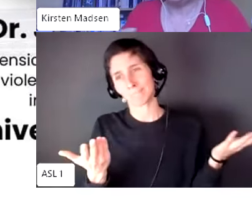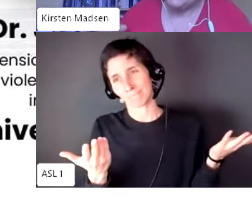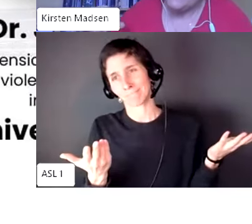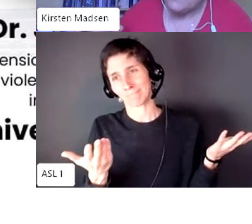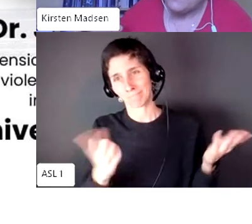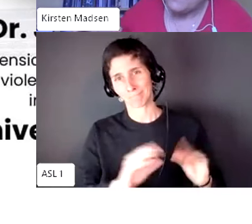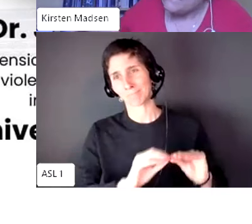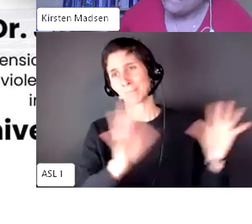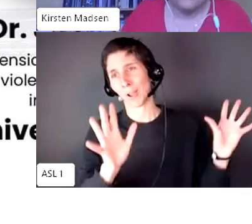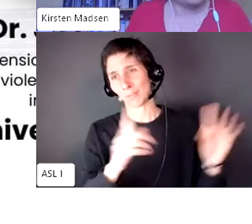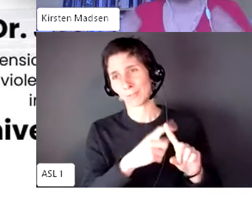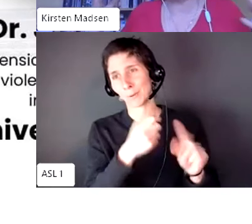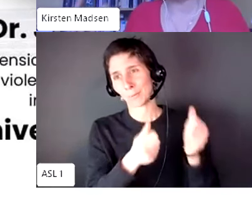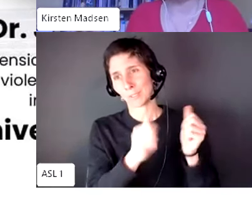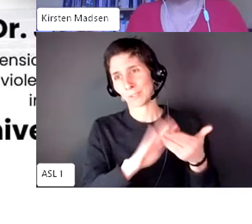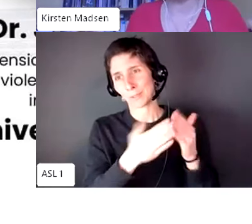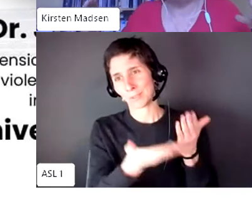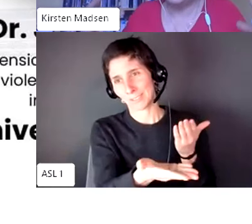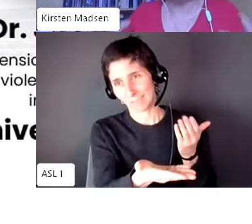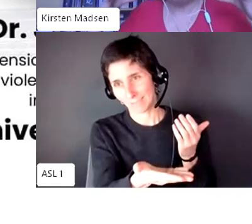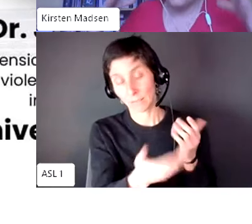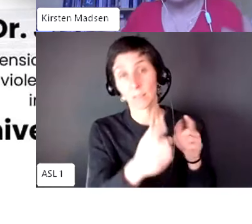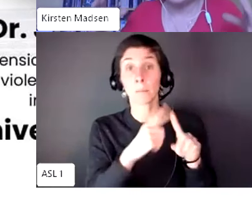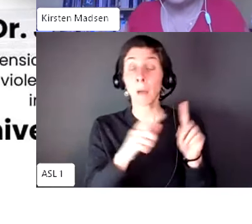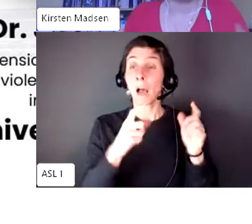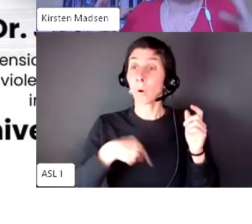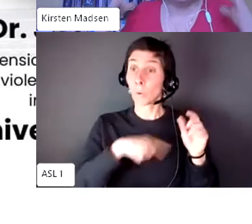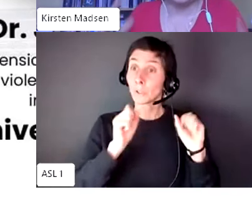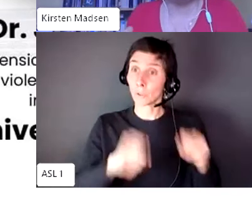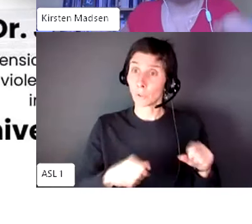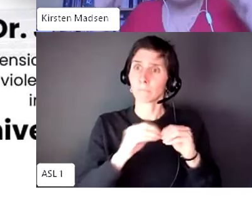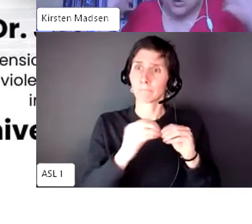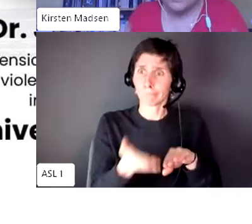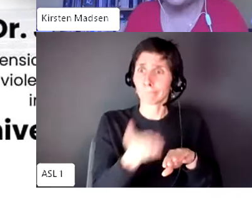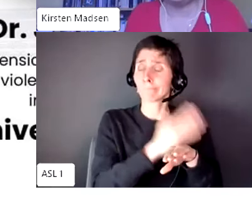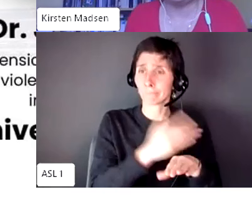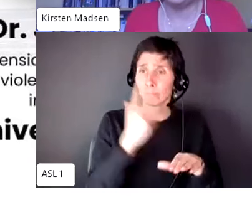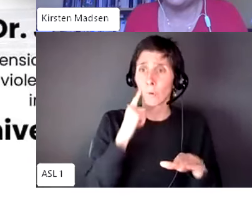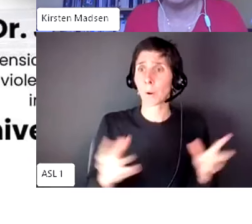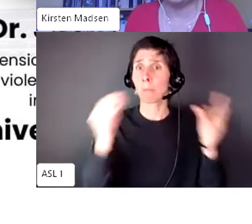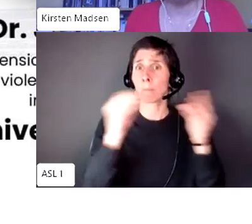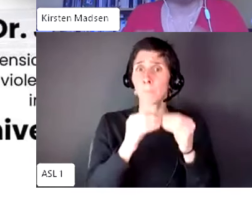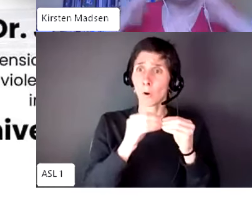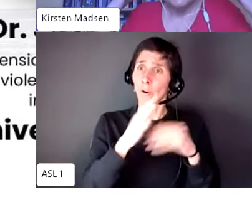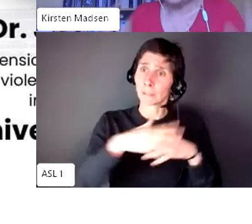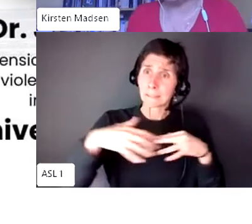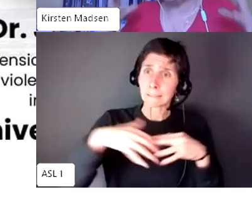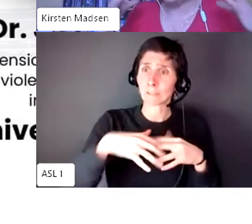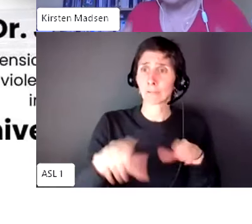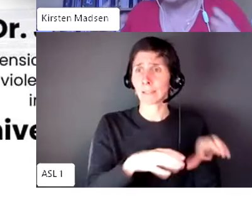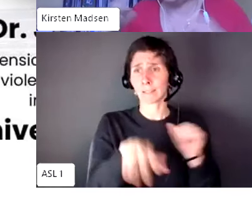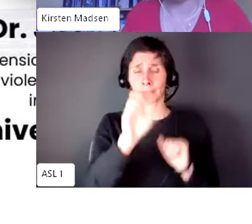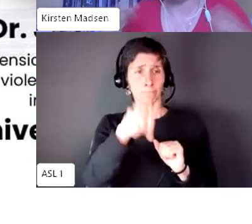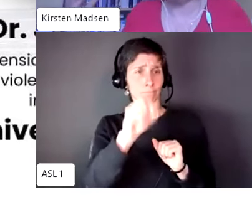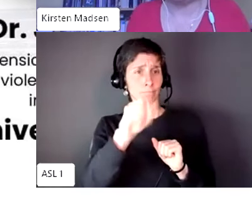But more can be done. Really, more activities can be done. More activities can be formulated. Things that are